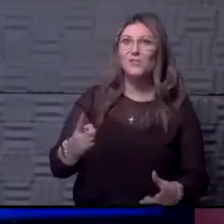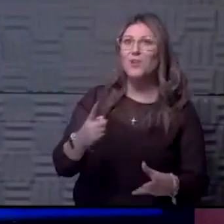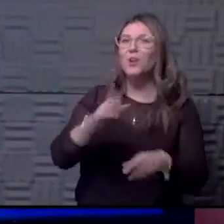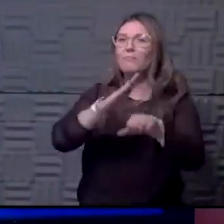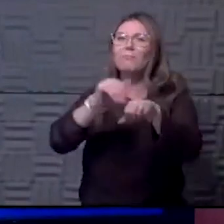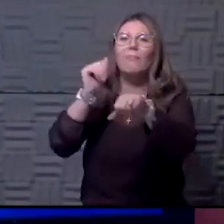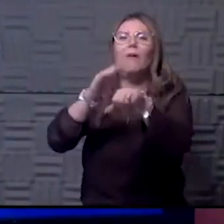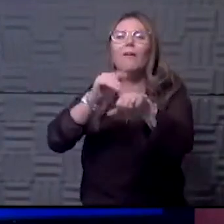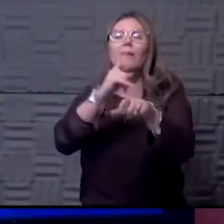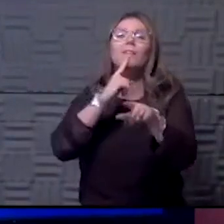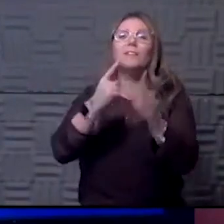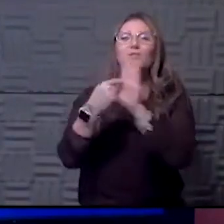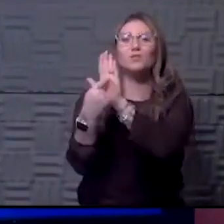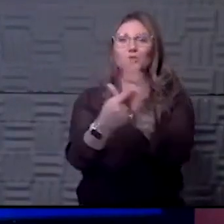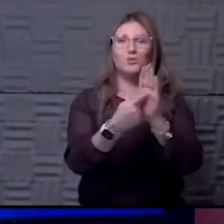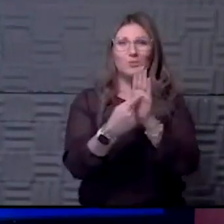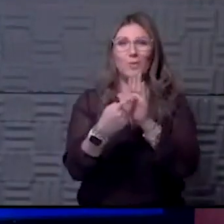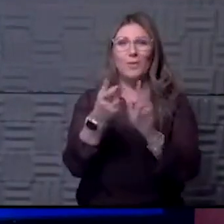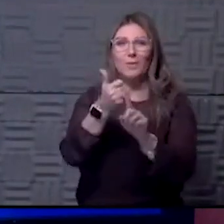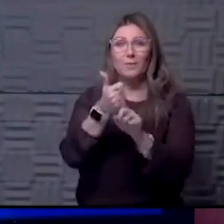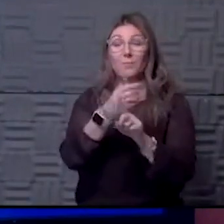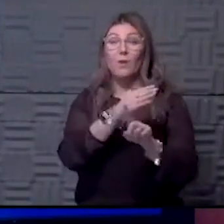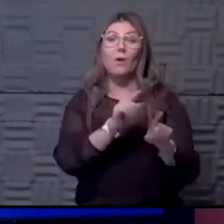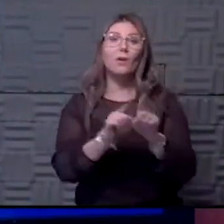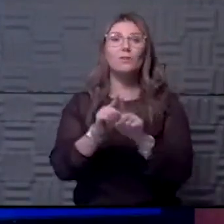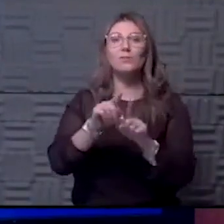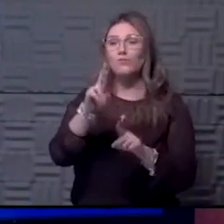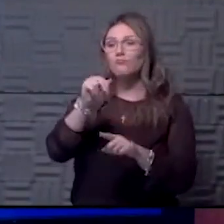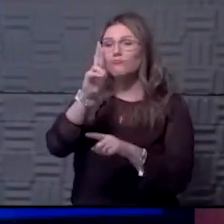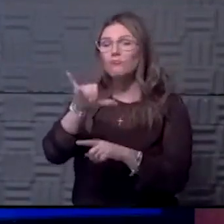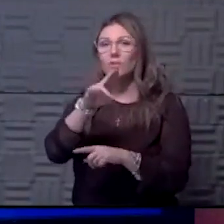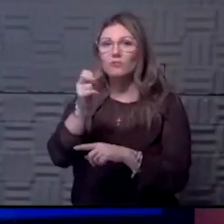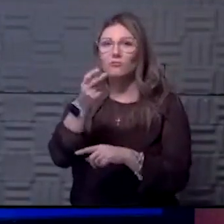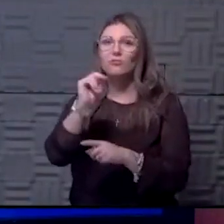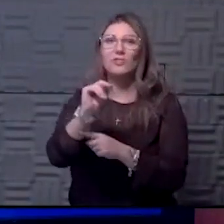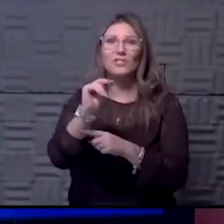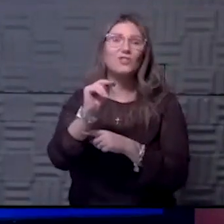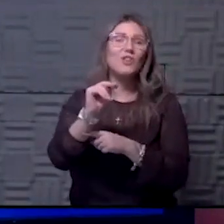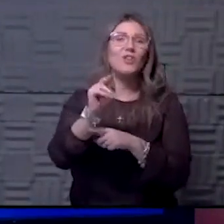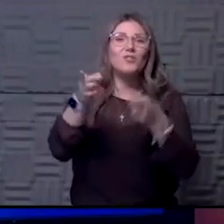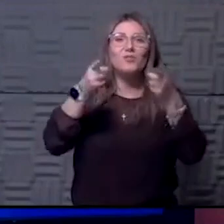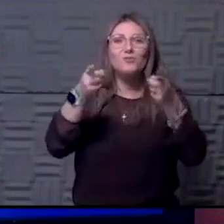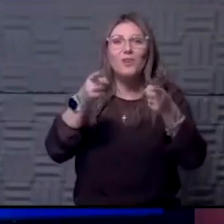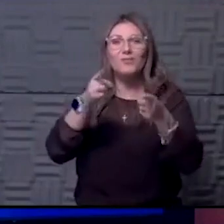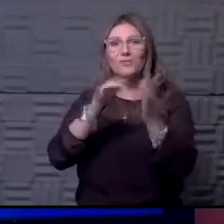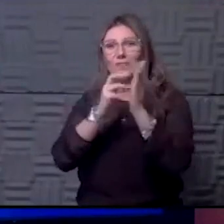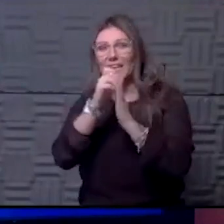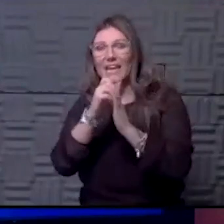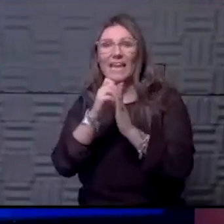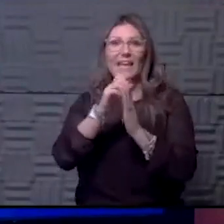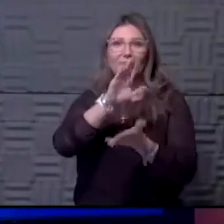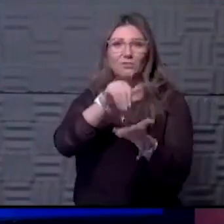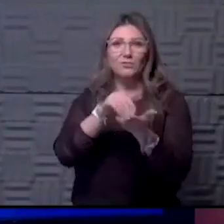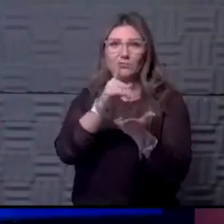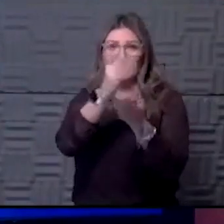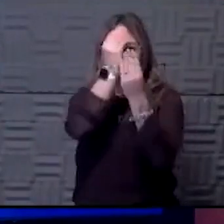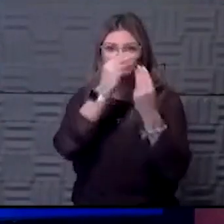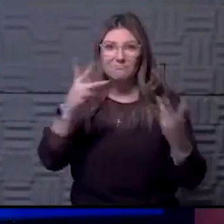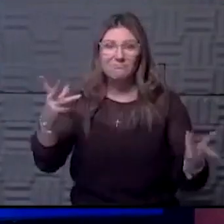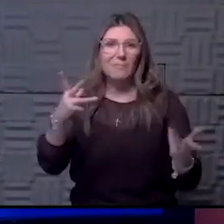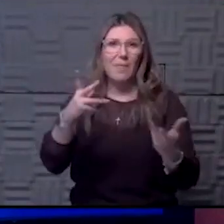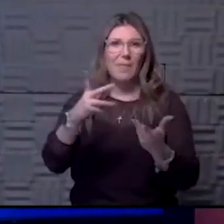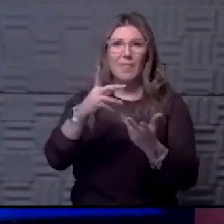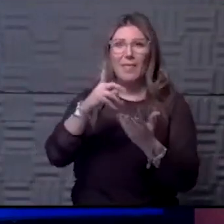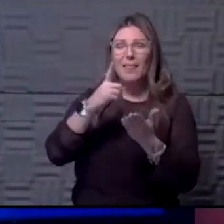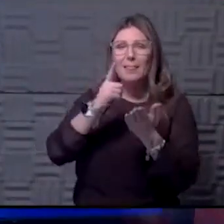attention to themselves. Let's hope so. Also, Dr. Roy Jensen, the director of the Cancer Center, will share news of a letter to the public going out from